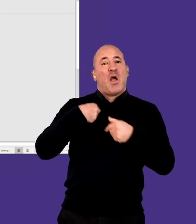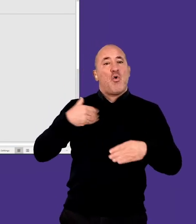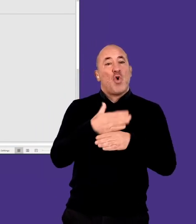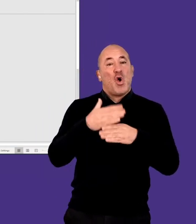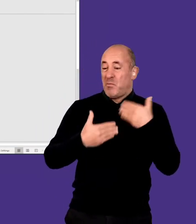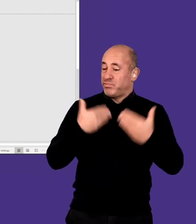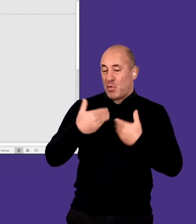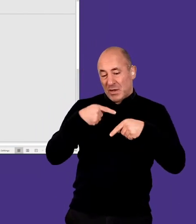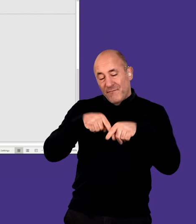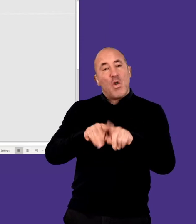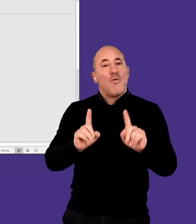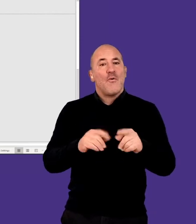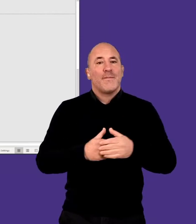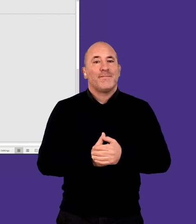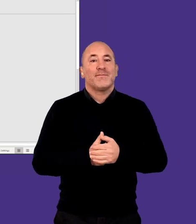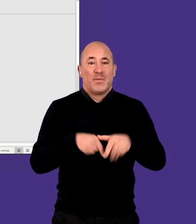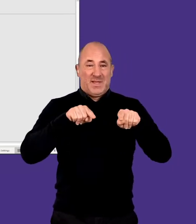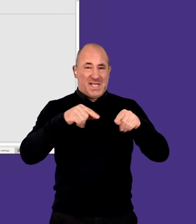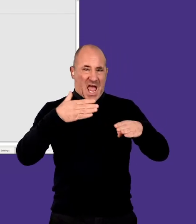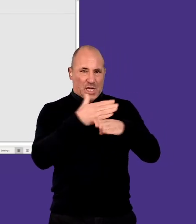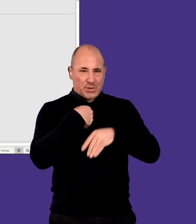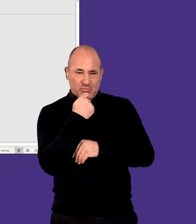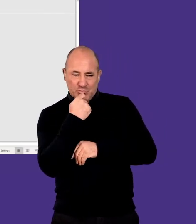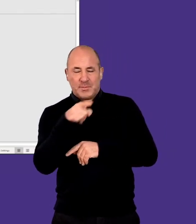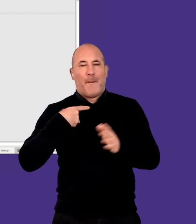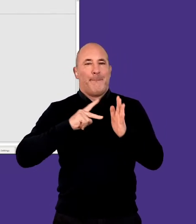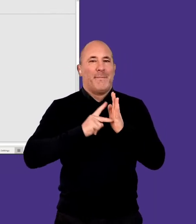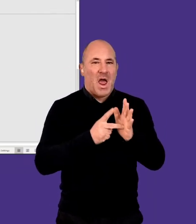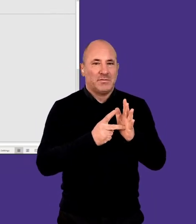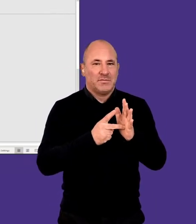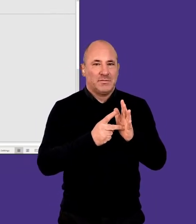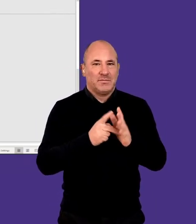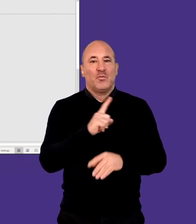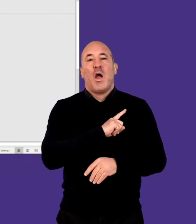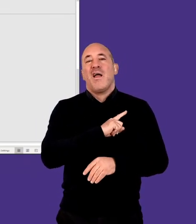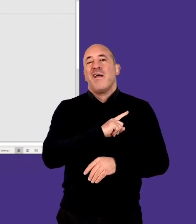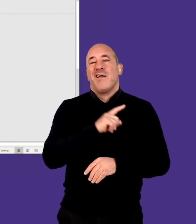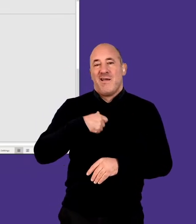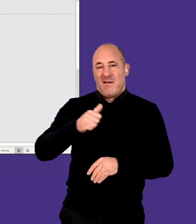tracked. And so for these actions, putting them in as planned,